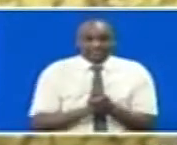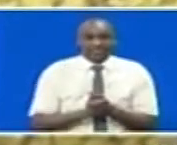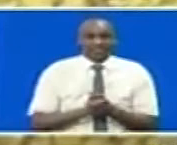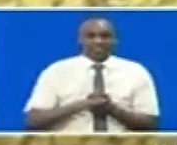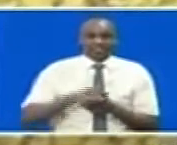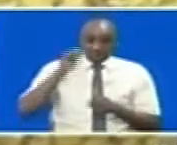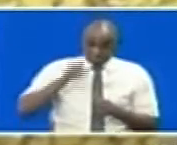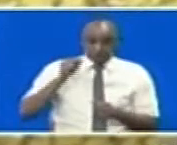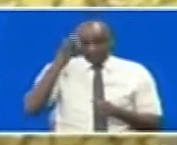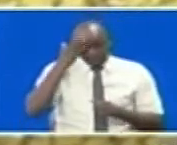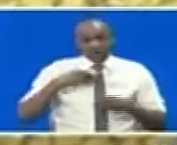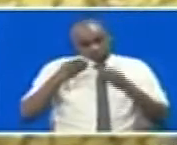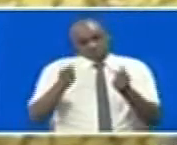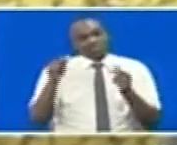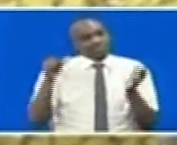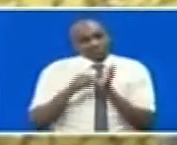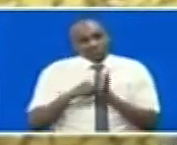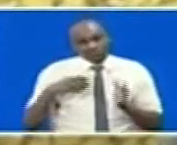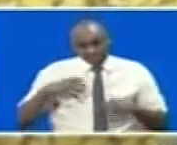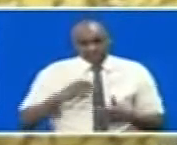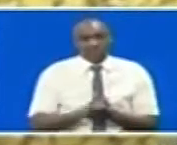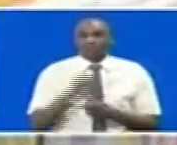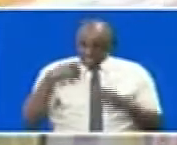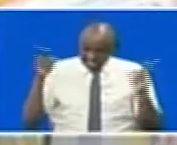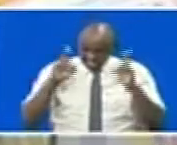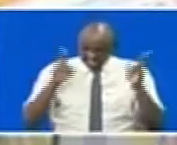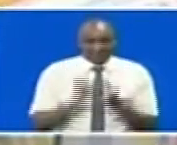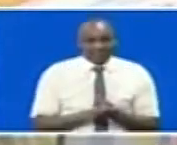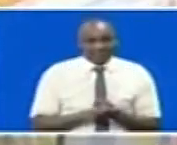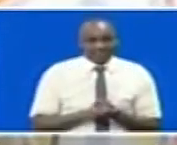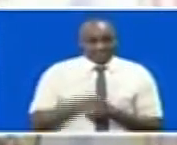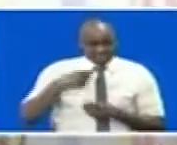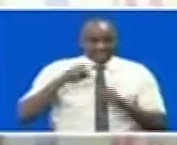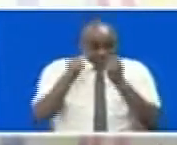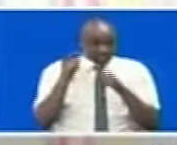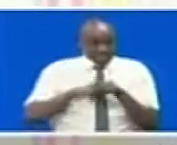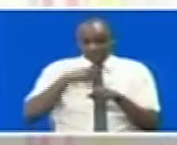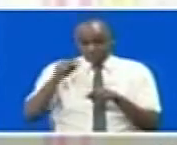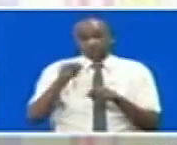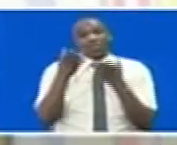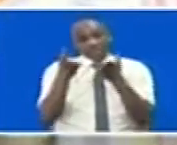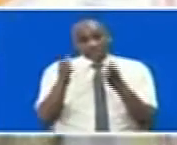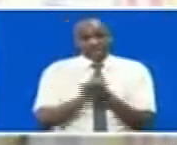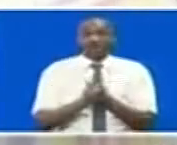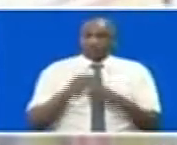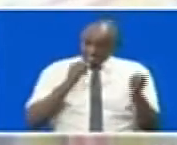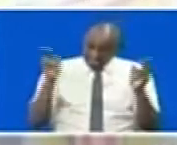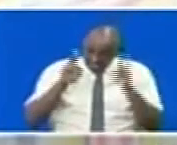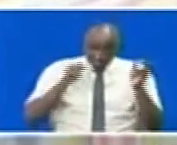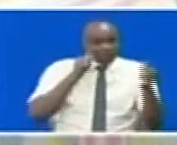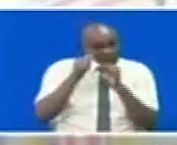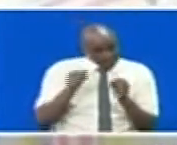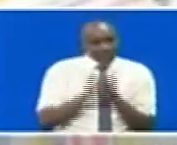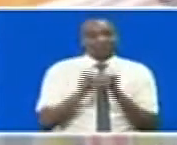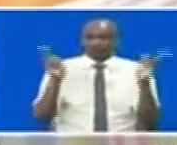tunajua namna ya kudili na hao watu, lazima tuko tayari. As a team, as you go out to fight, if you're going for a fight, you must be prepared